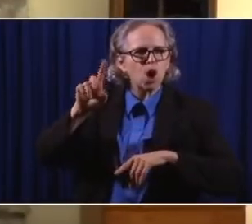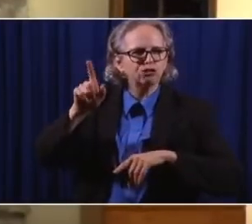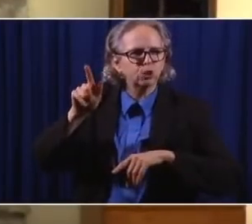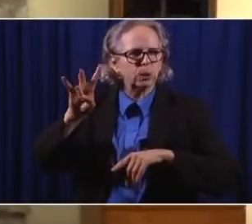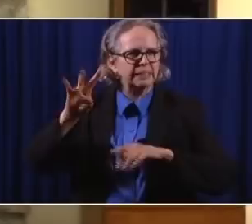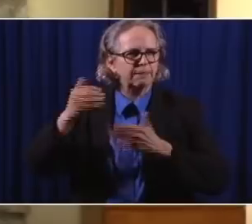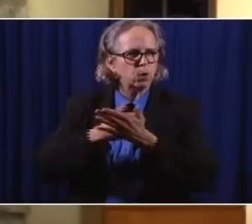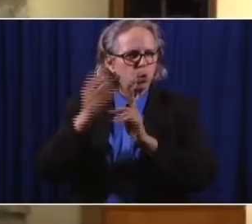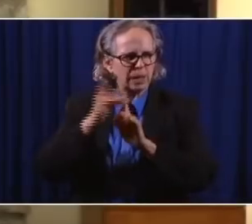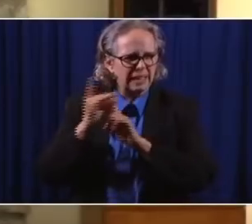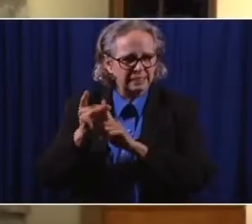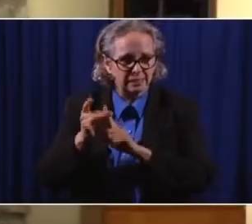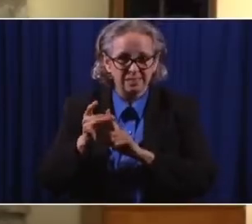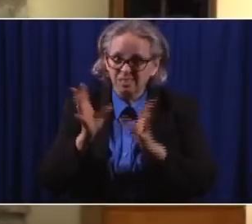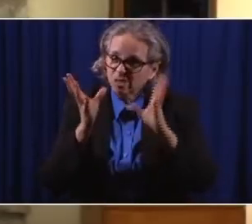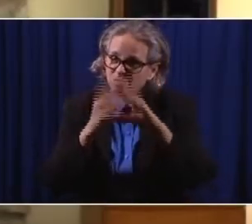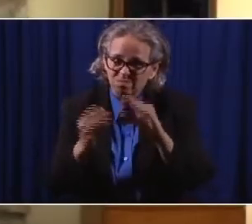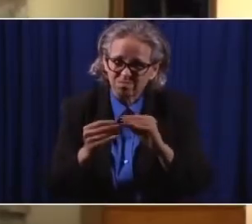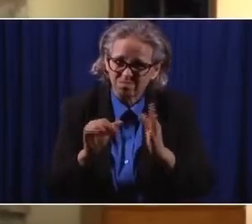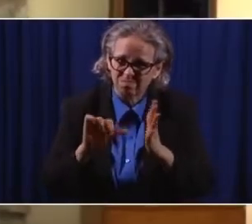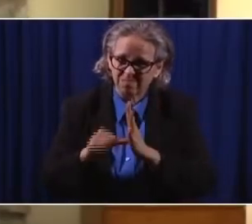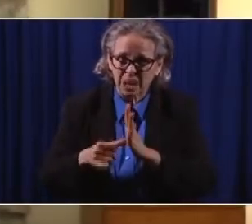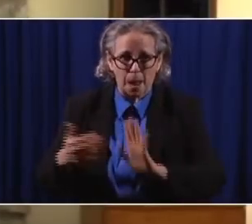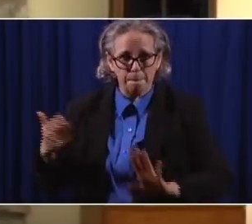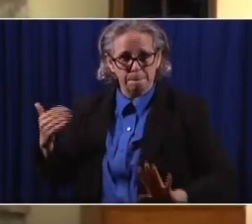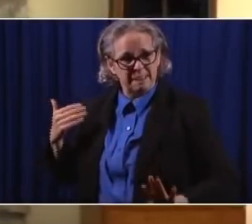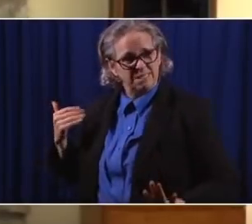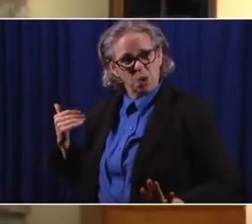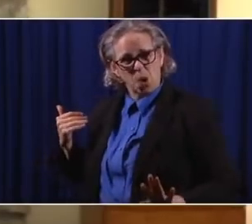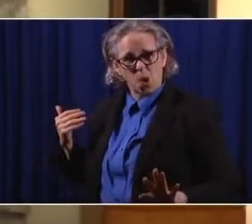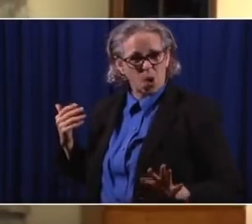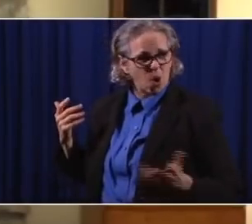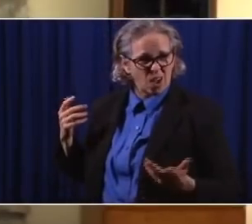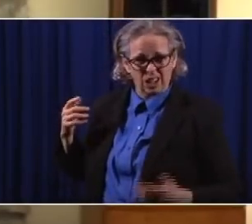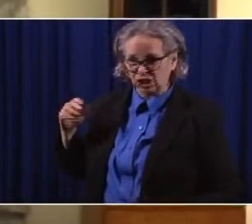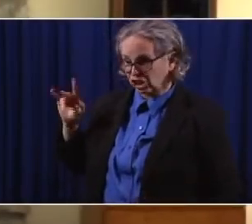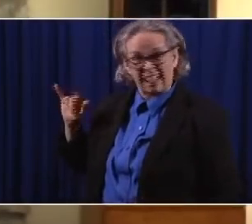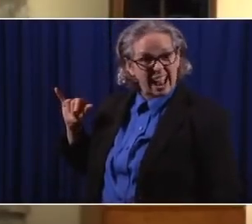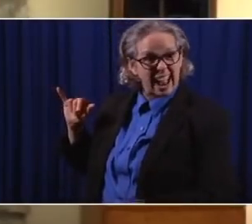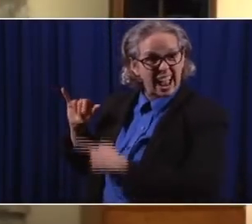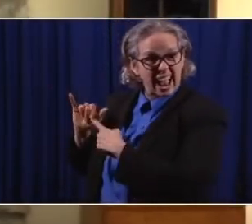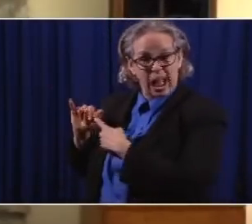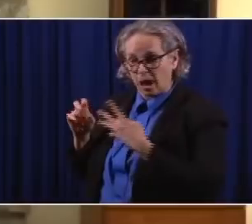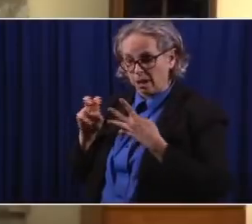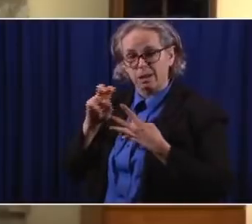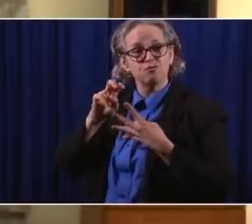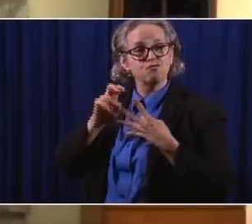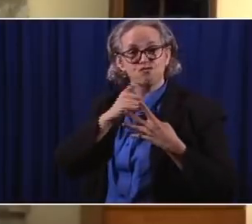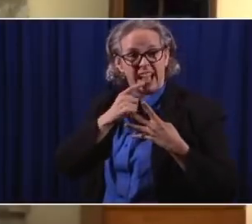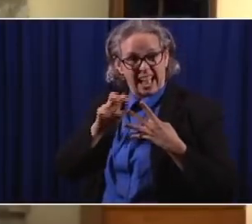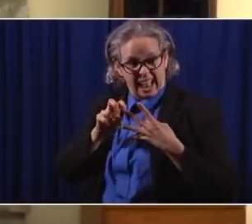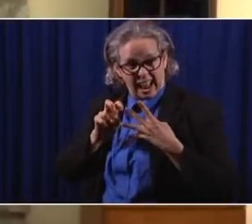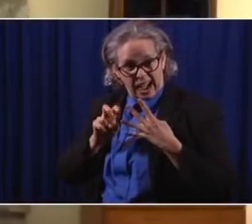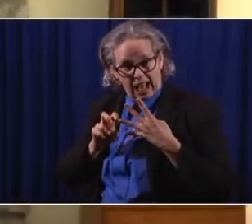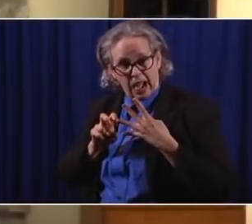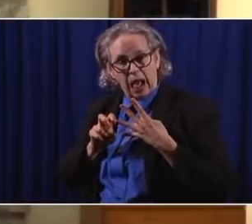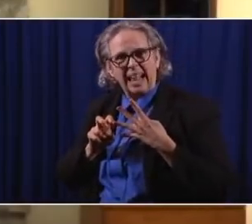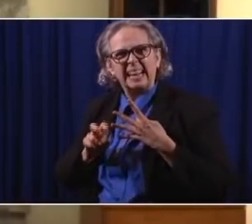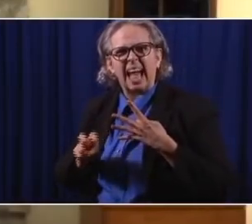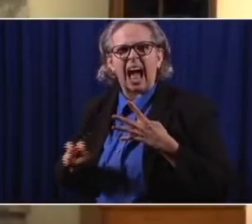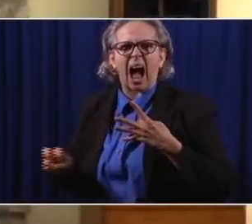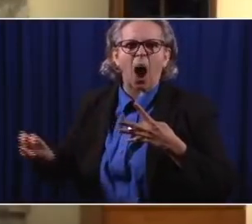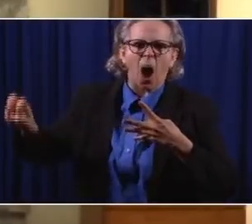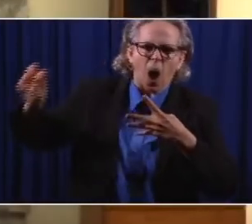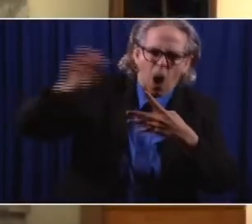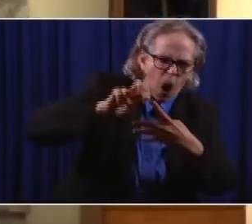week. The last time the county was red was the week of July 23rd. County exceeds CDC's threshold